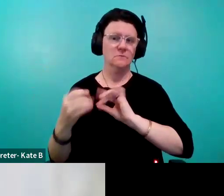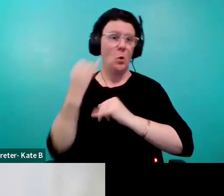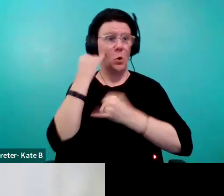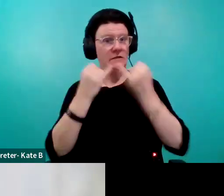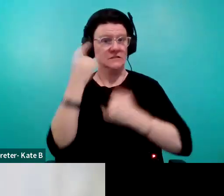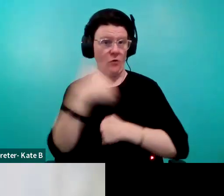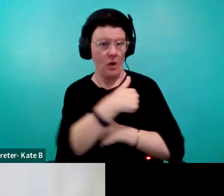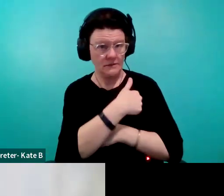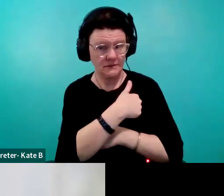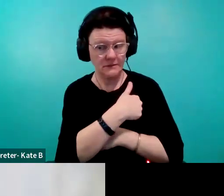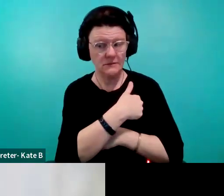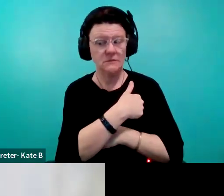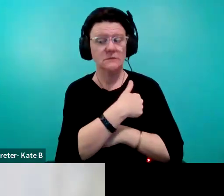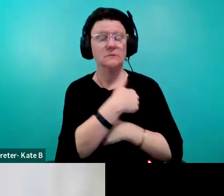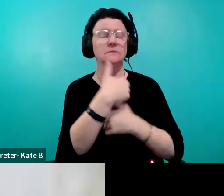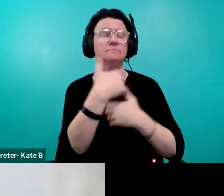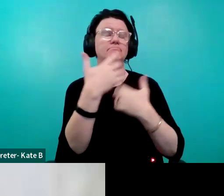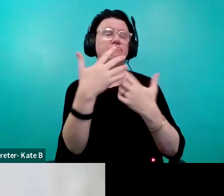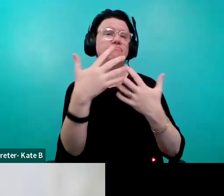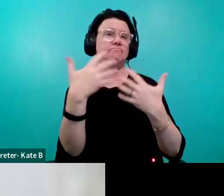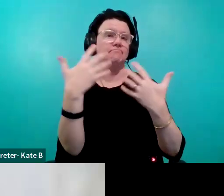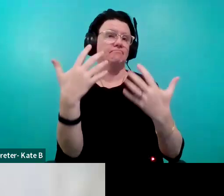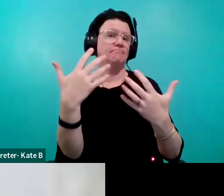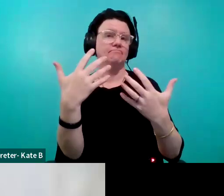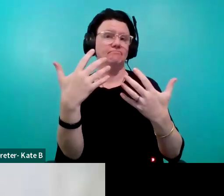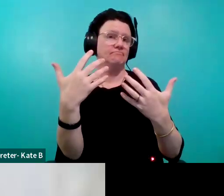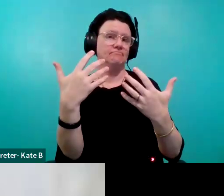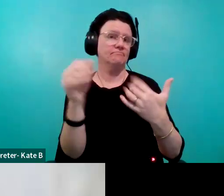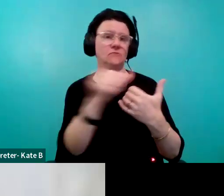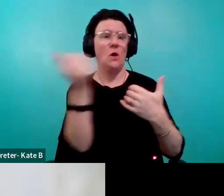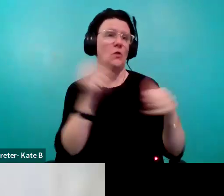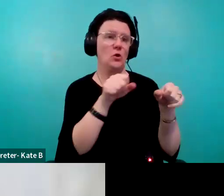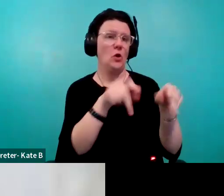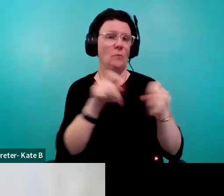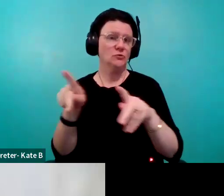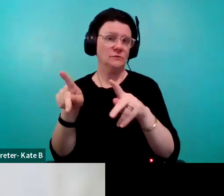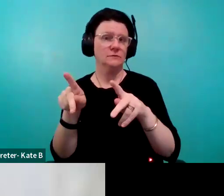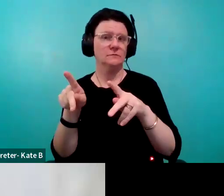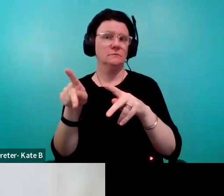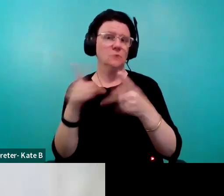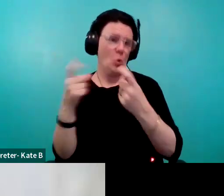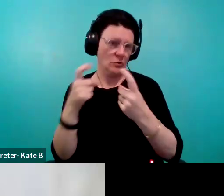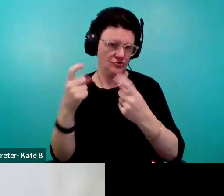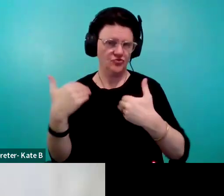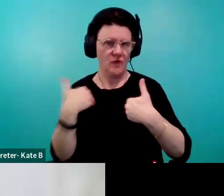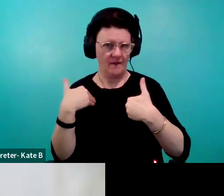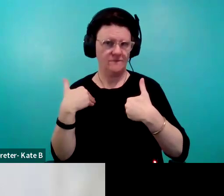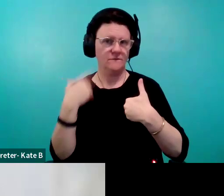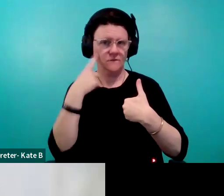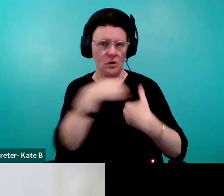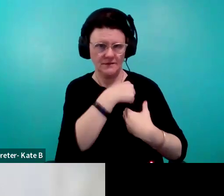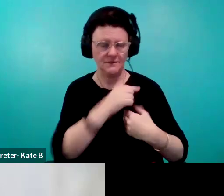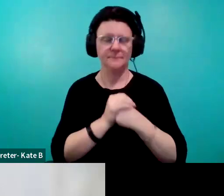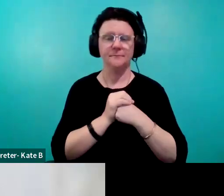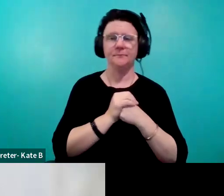suggestions, or any outlook you see for or any questions that you might have on some of these